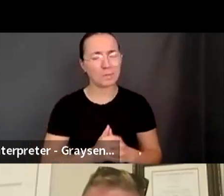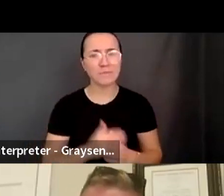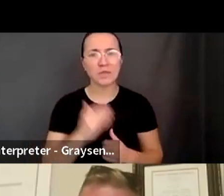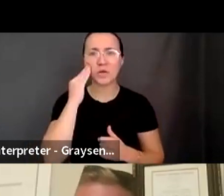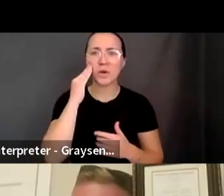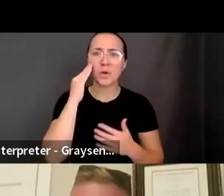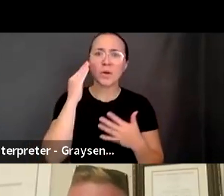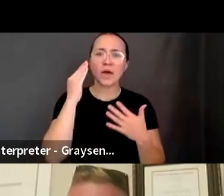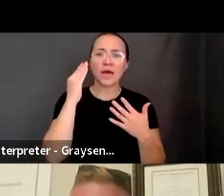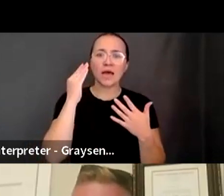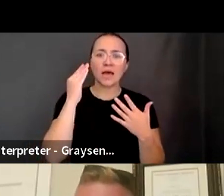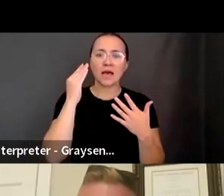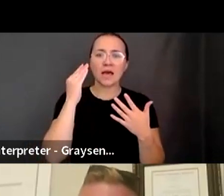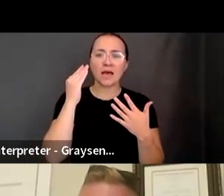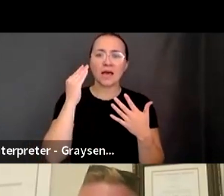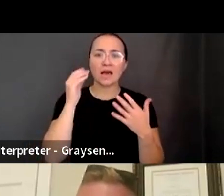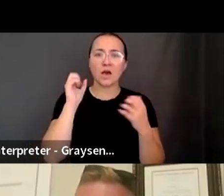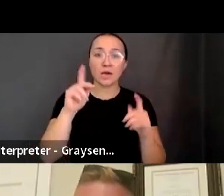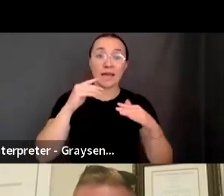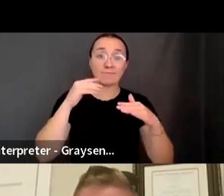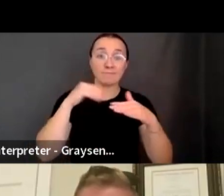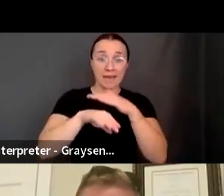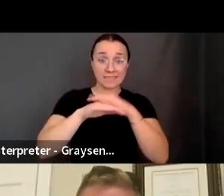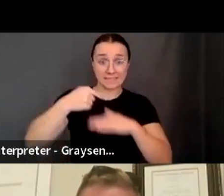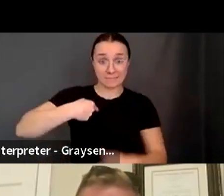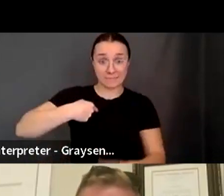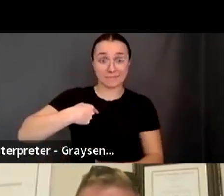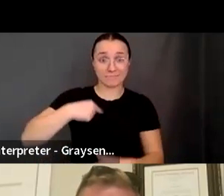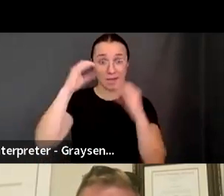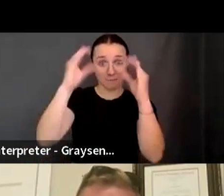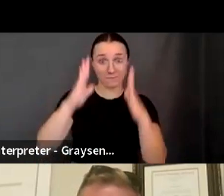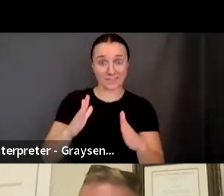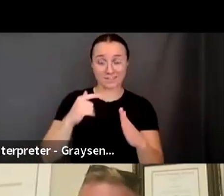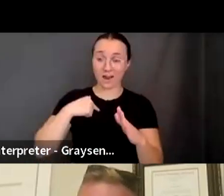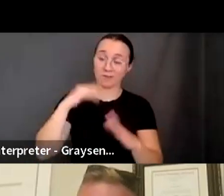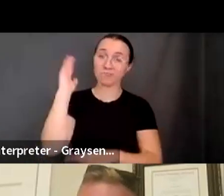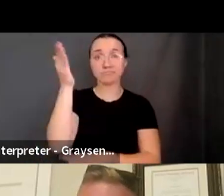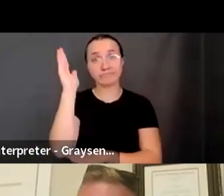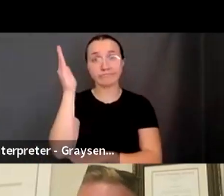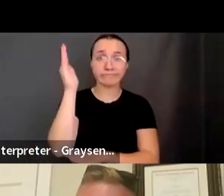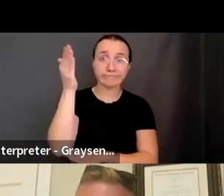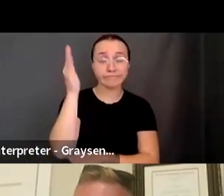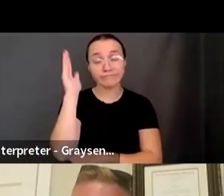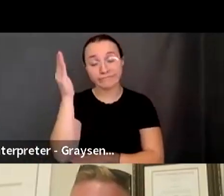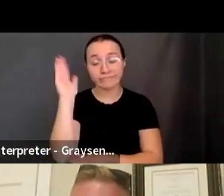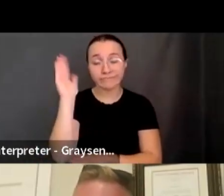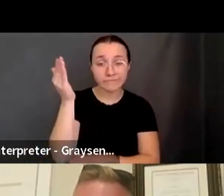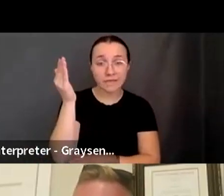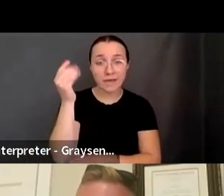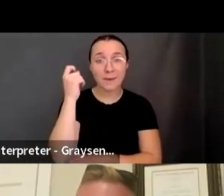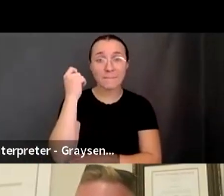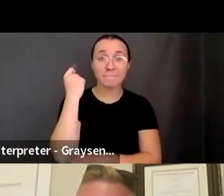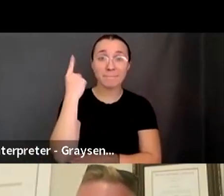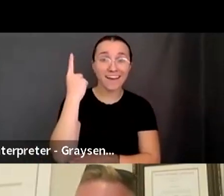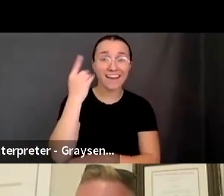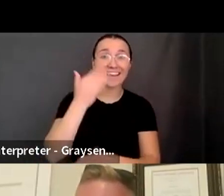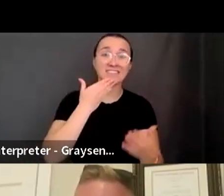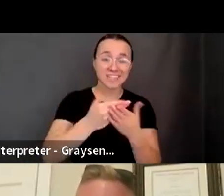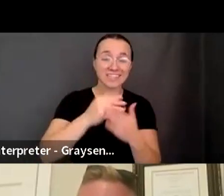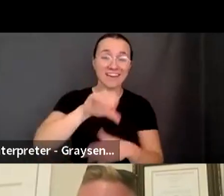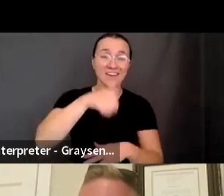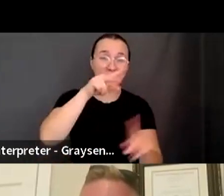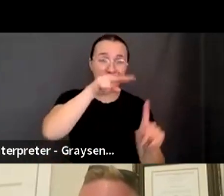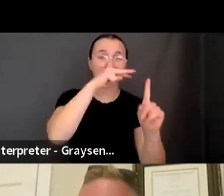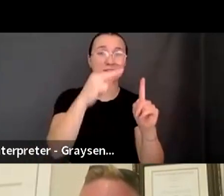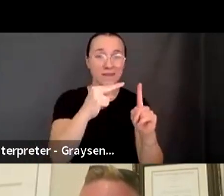because, you know, okay, they get access to me. I'm up there, you know, shooting the shit. But, you know, it'd be good to have other